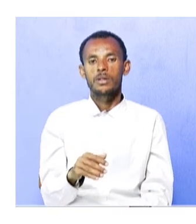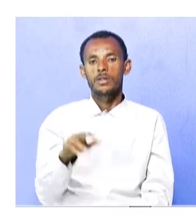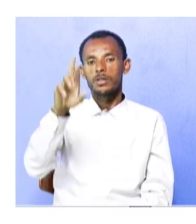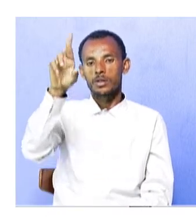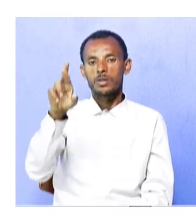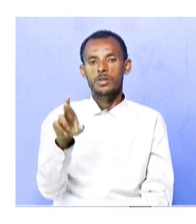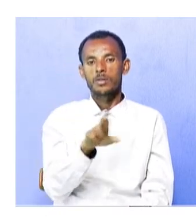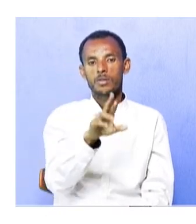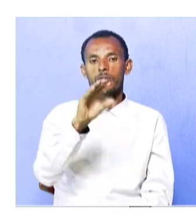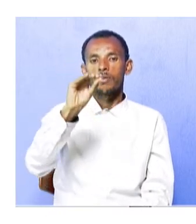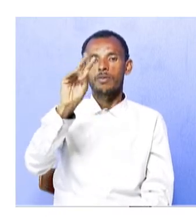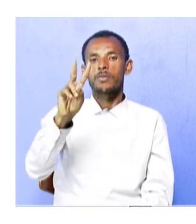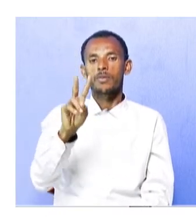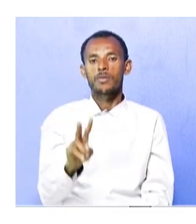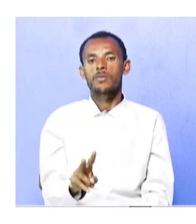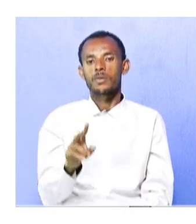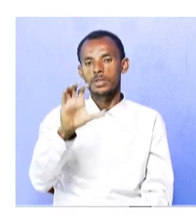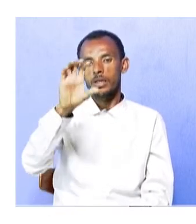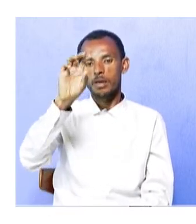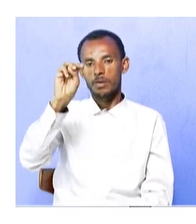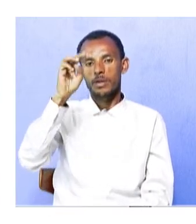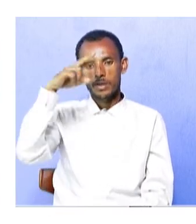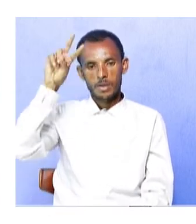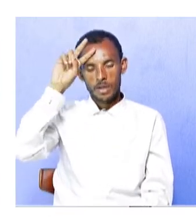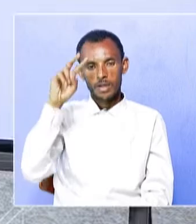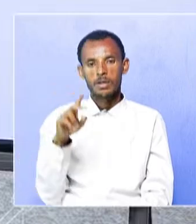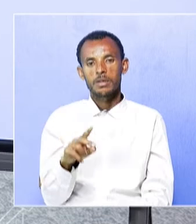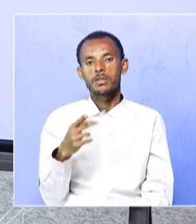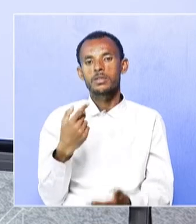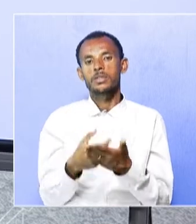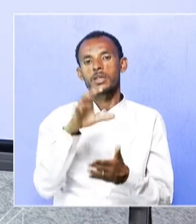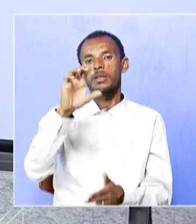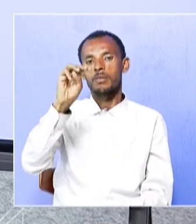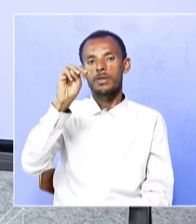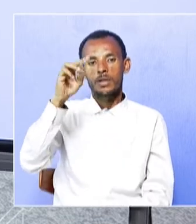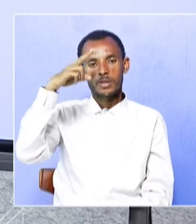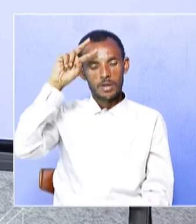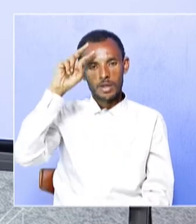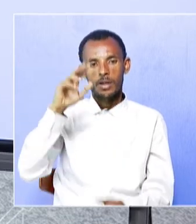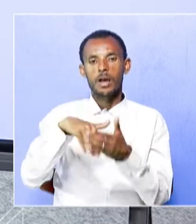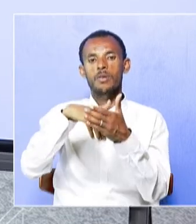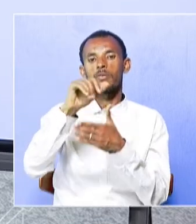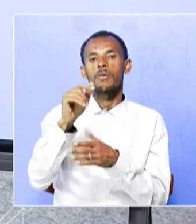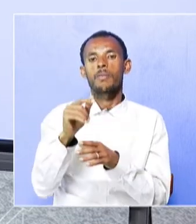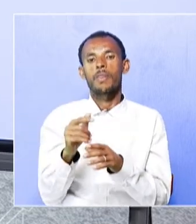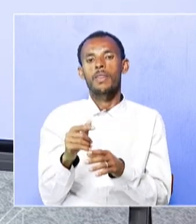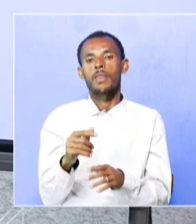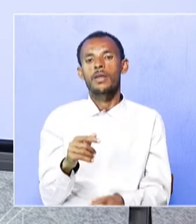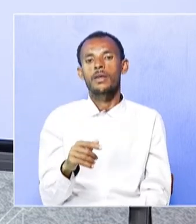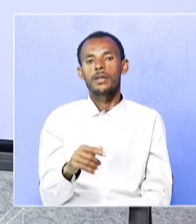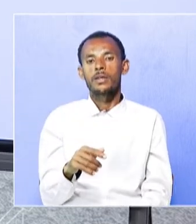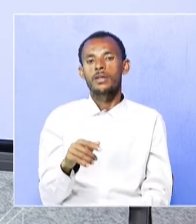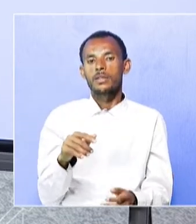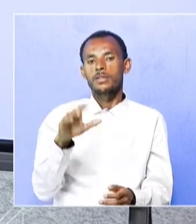square root of 52 centimeter square. Okay, this centimeter square can be taken out from the radical, it